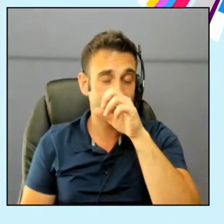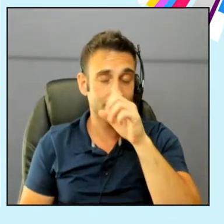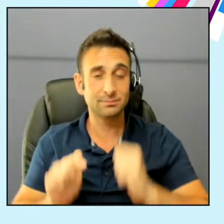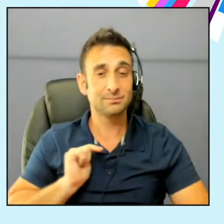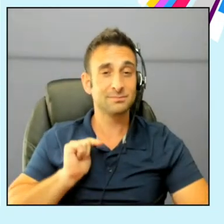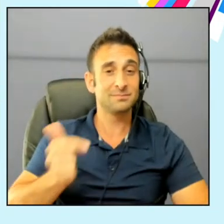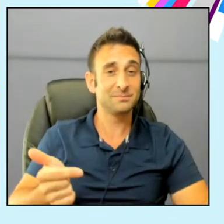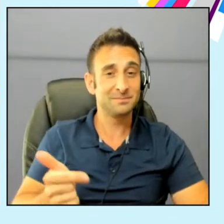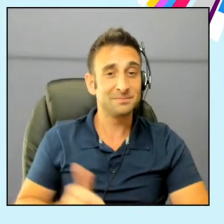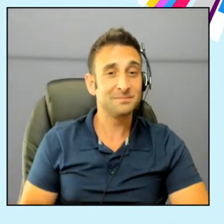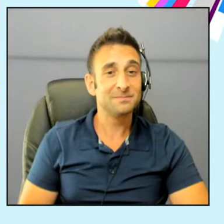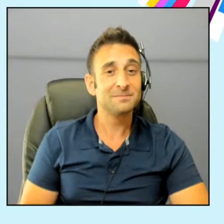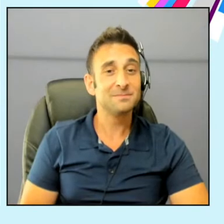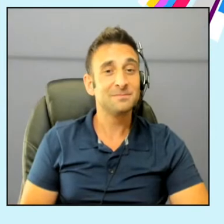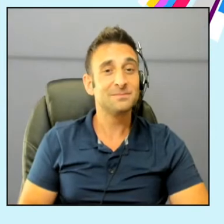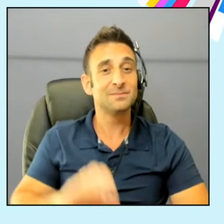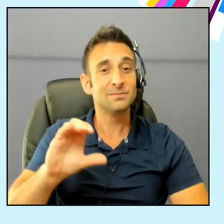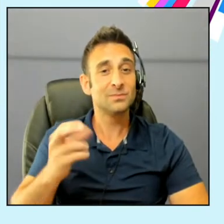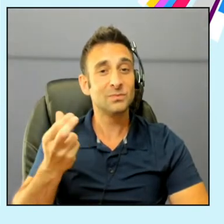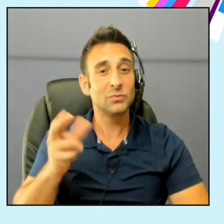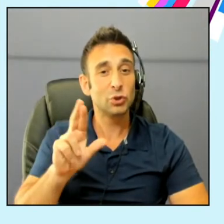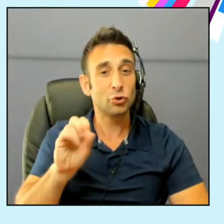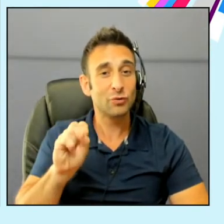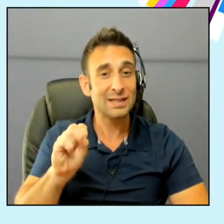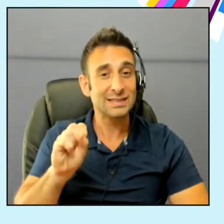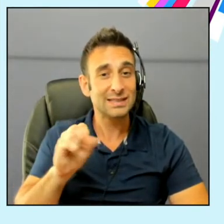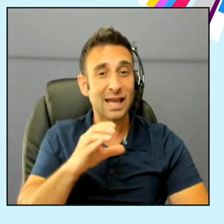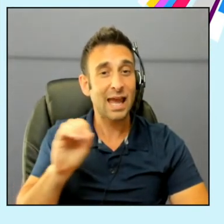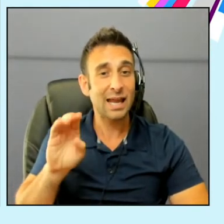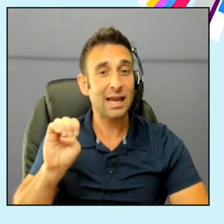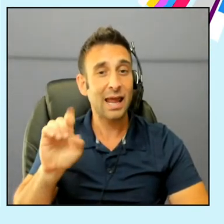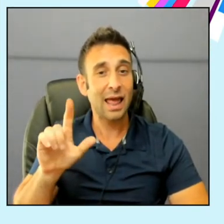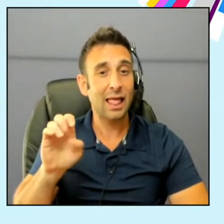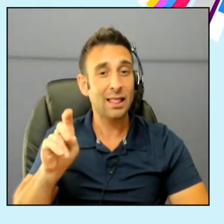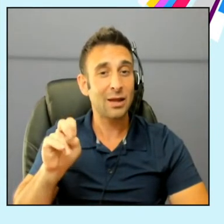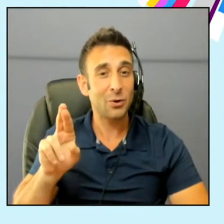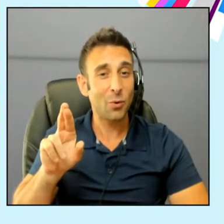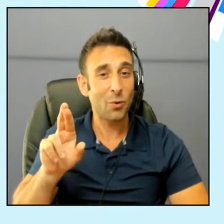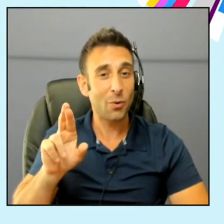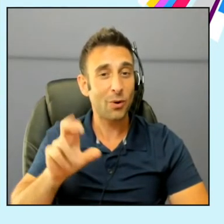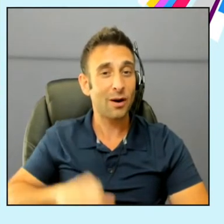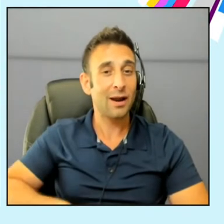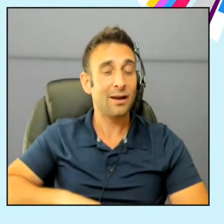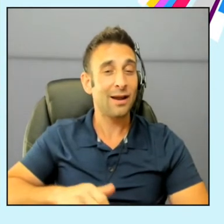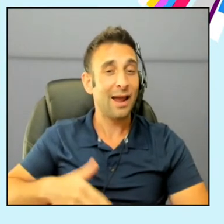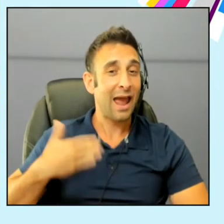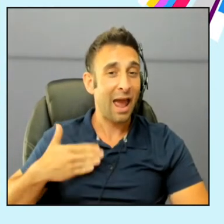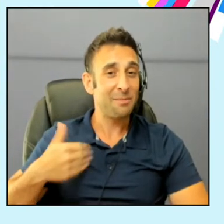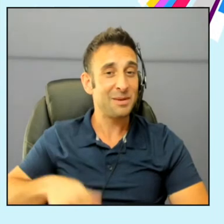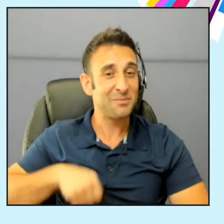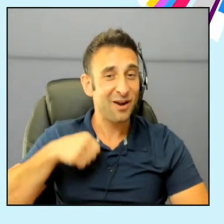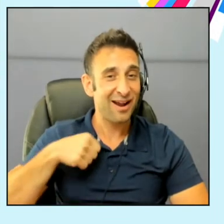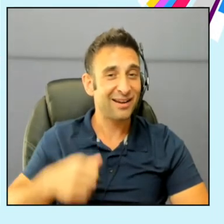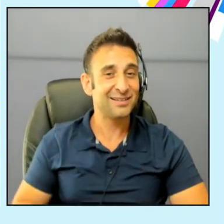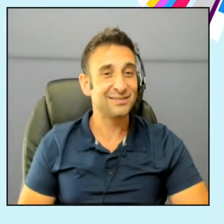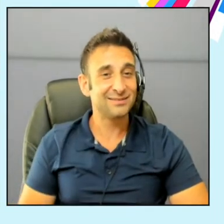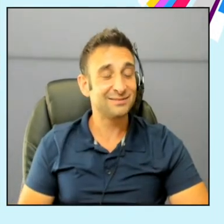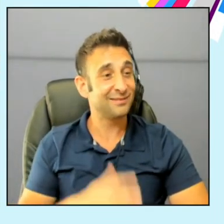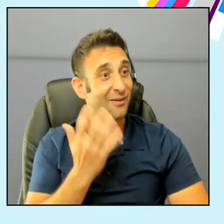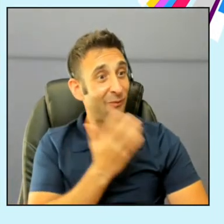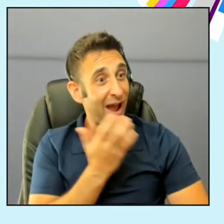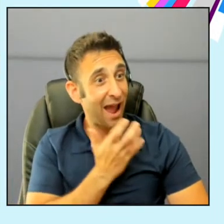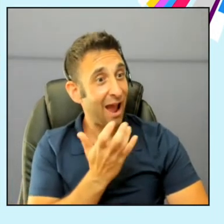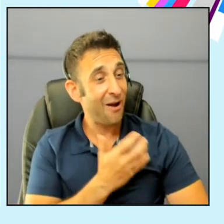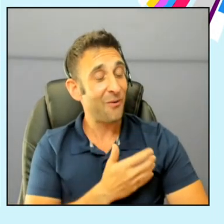back to you, Chris and Eleanor. Happy Pride, everybody. Wow. Wow. Well, thank you all so